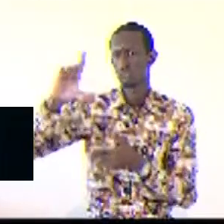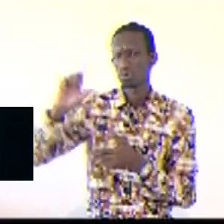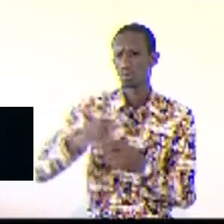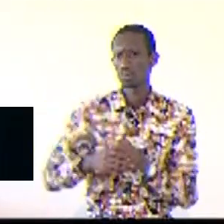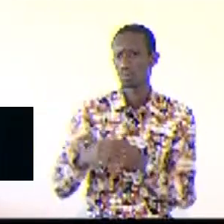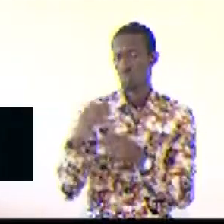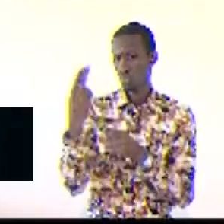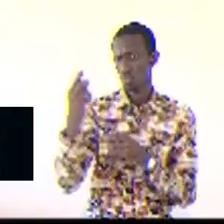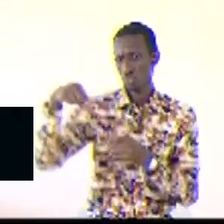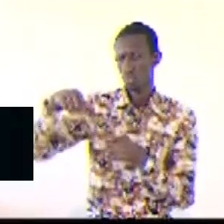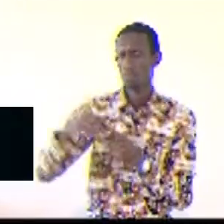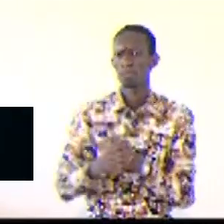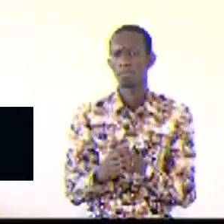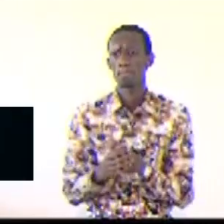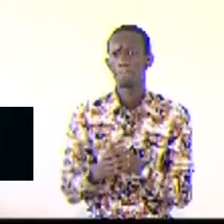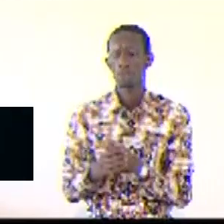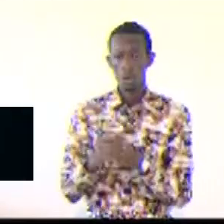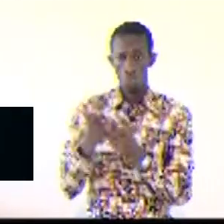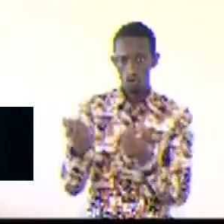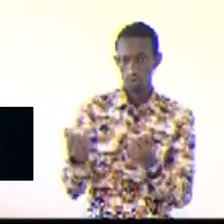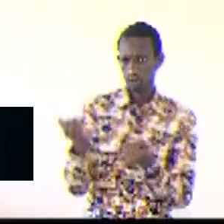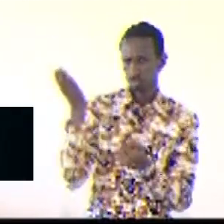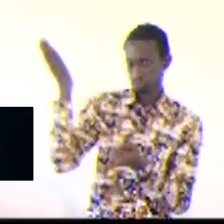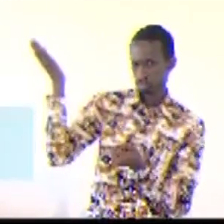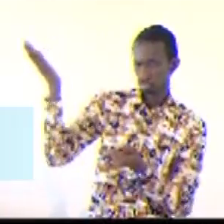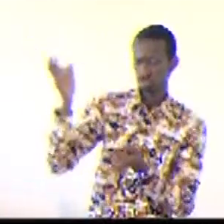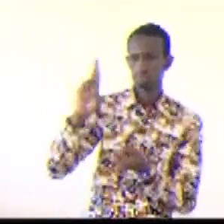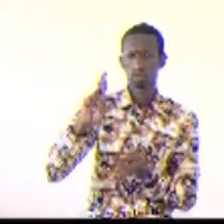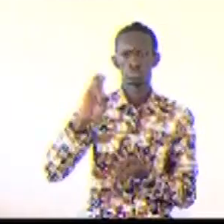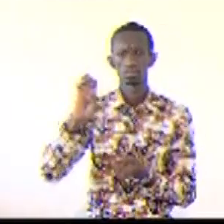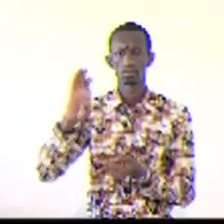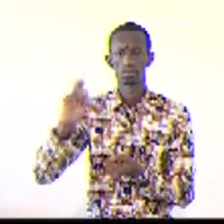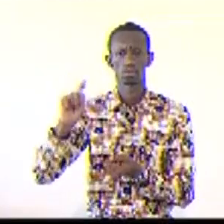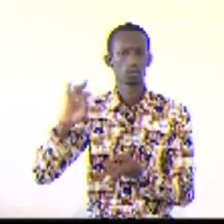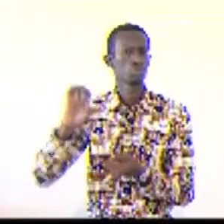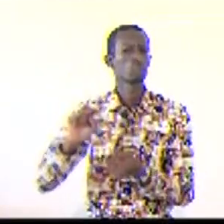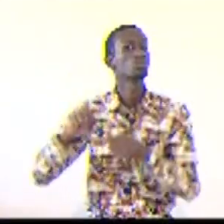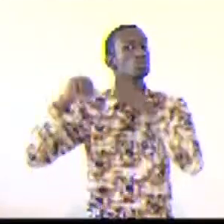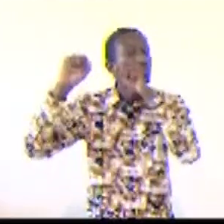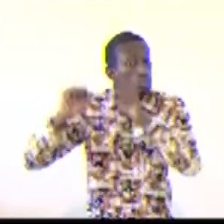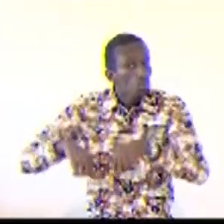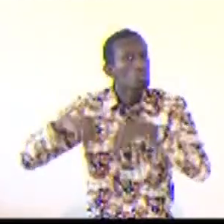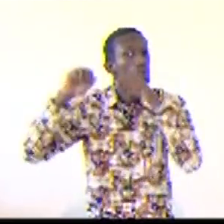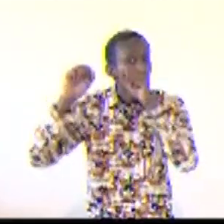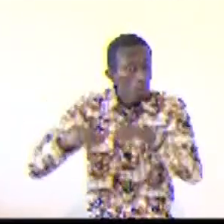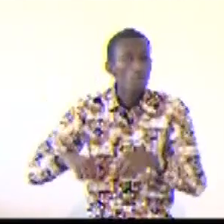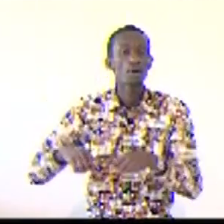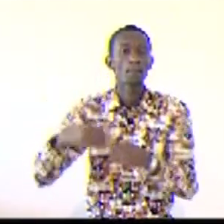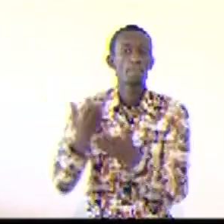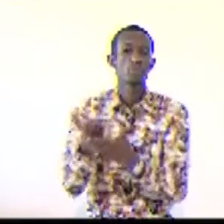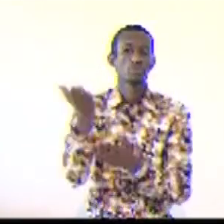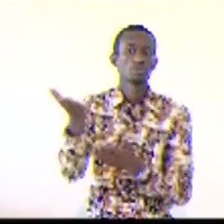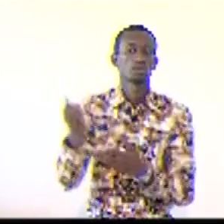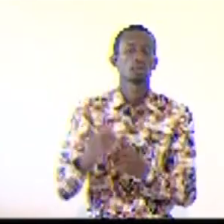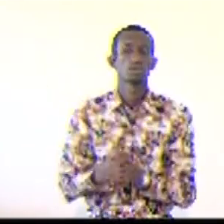this reaction, we can determine how much of the oxygen, how much of the hydrogen is